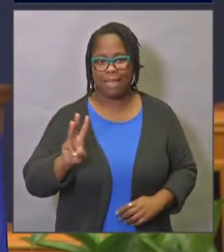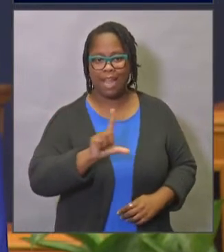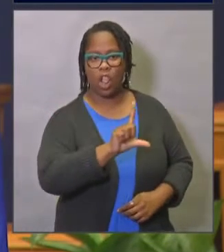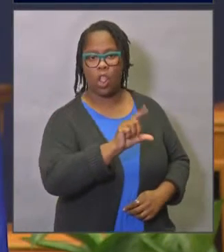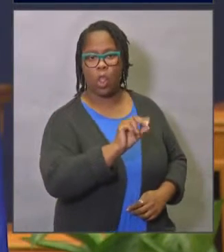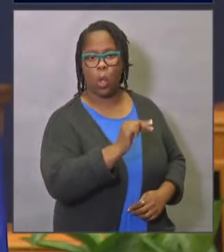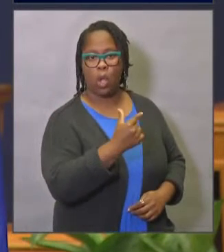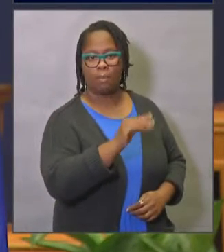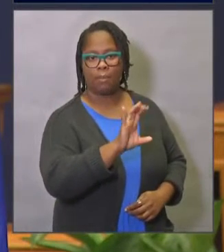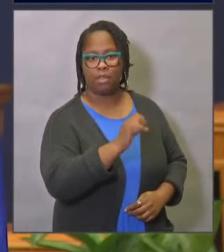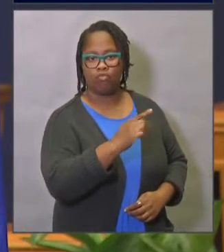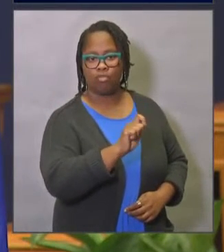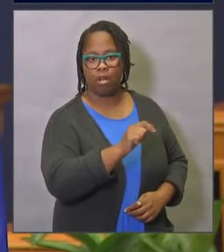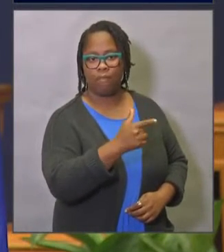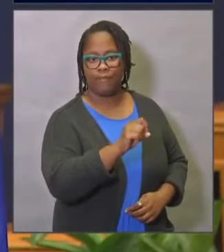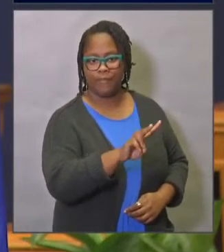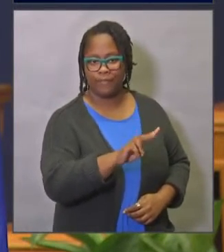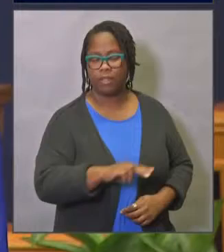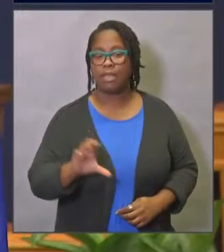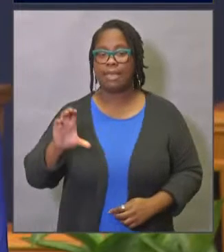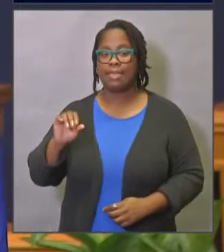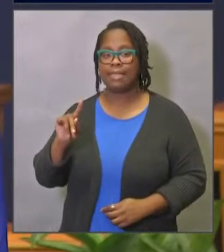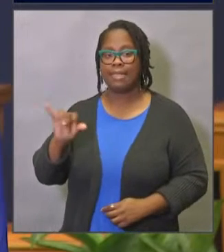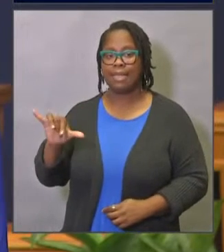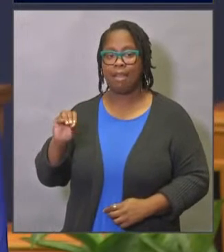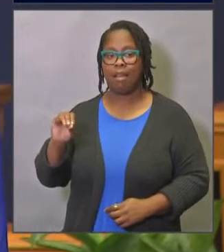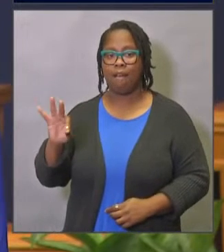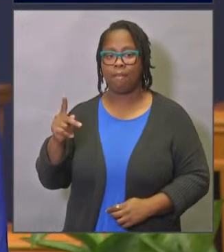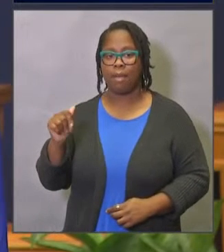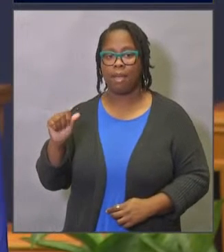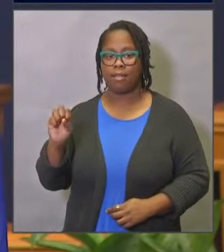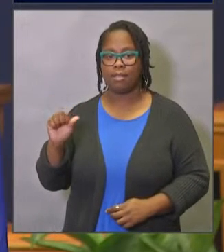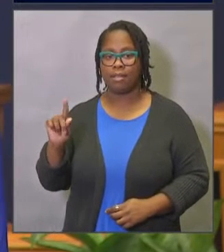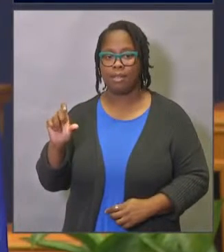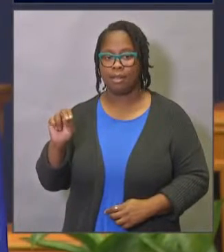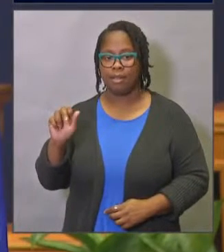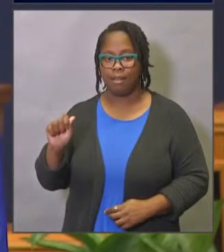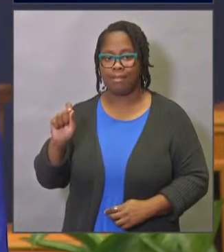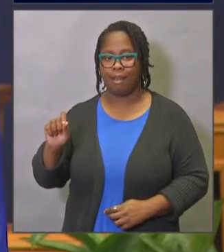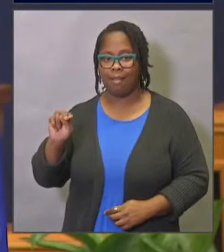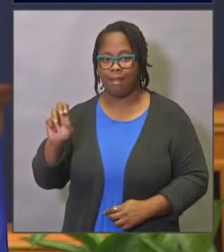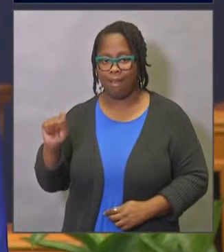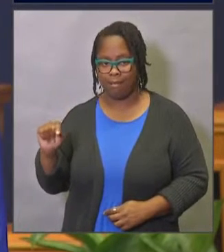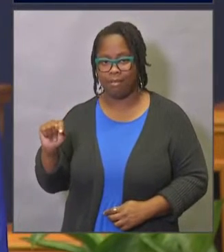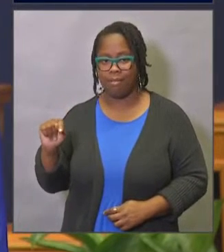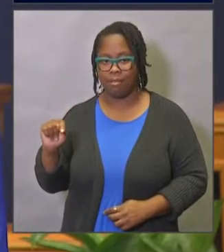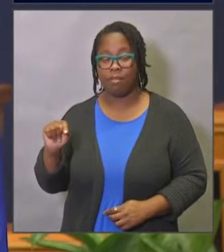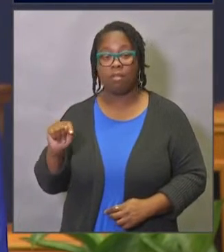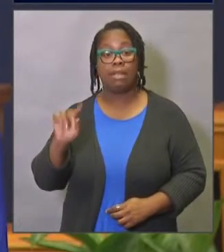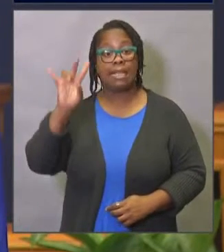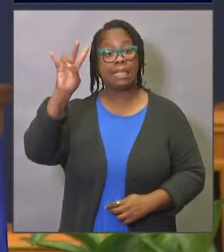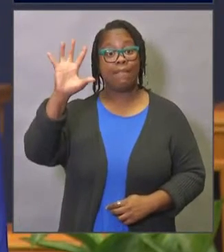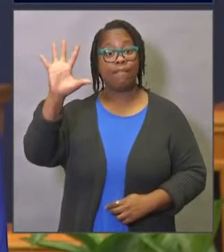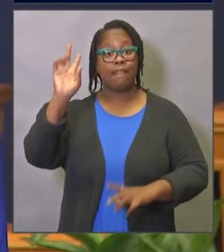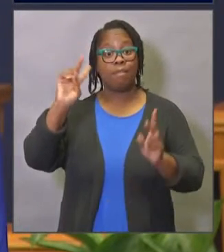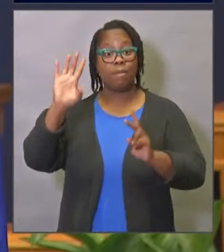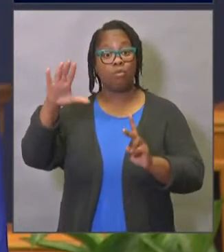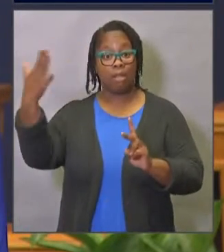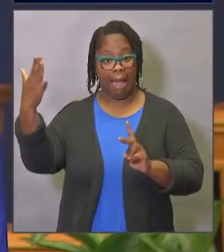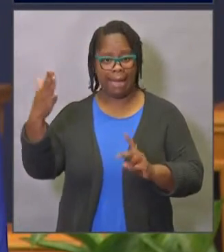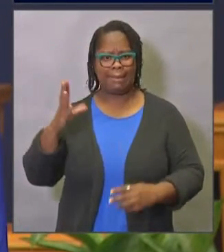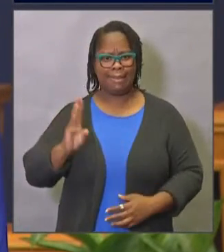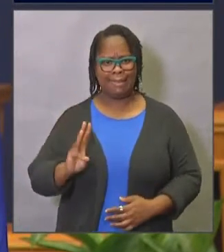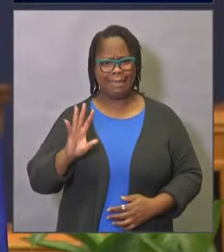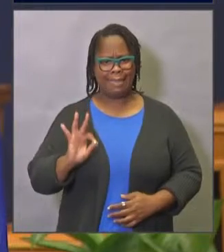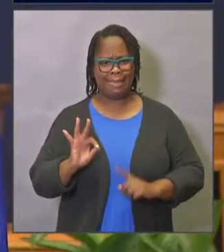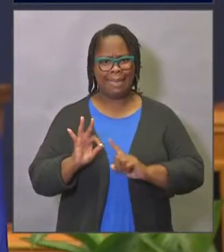and cityofpasadena.net. Of the 69 newly reported deaths today, excluding the deaths in Long